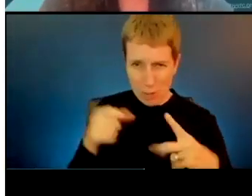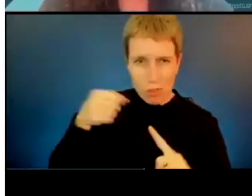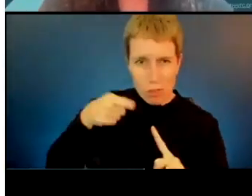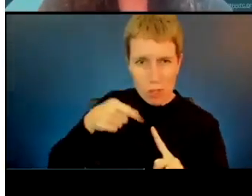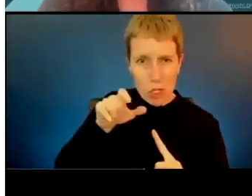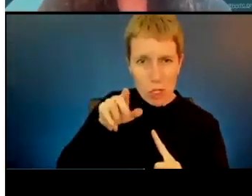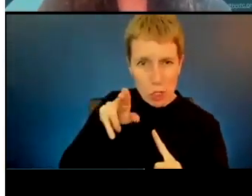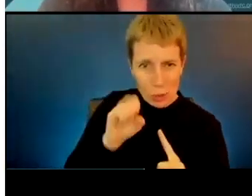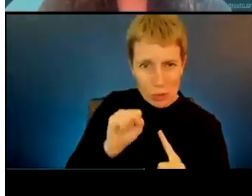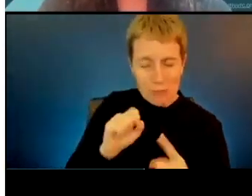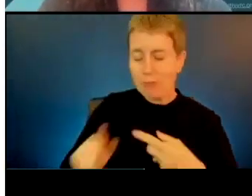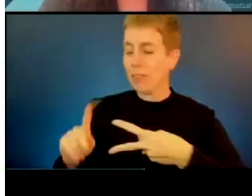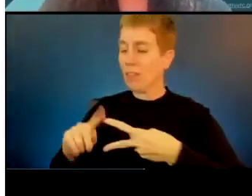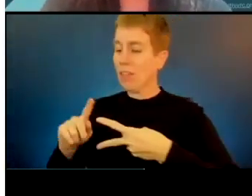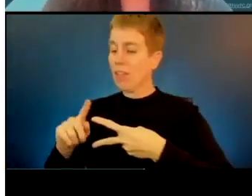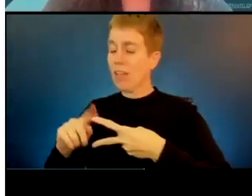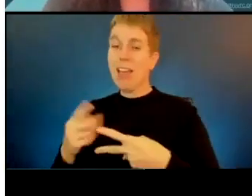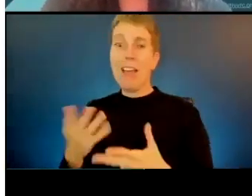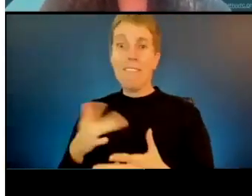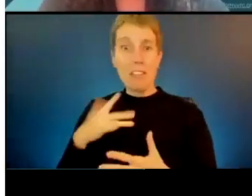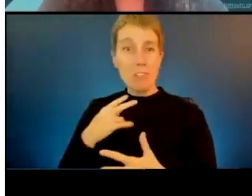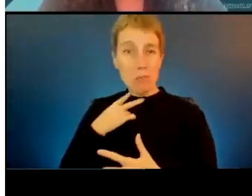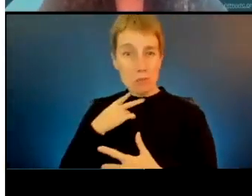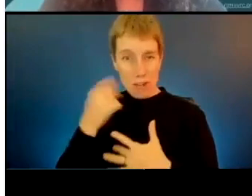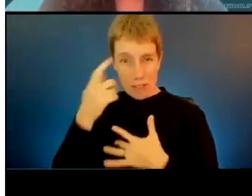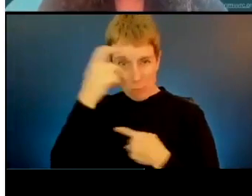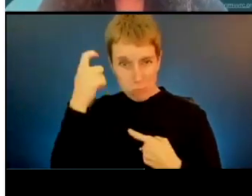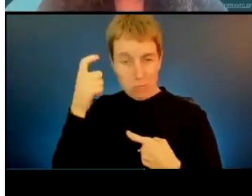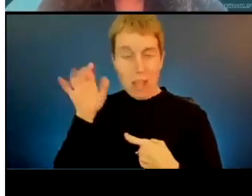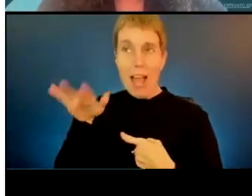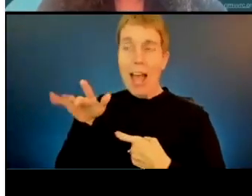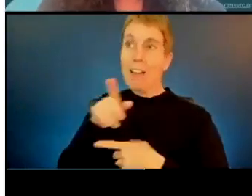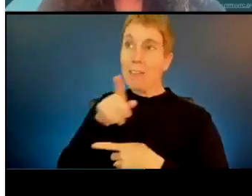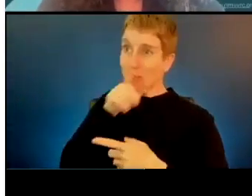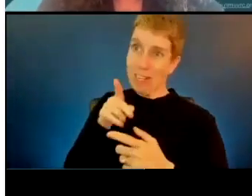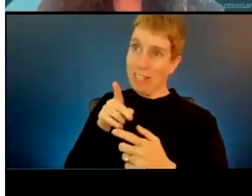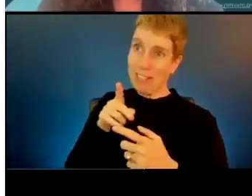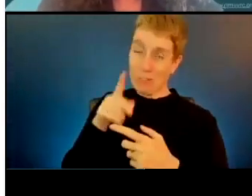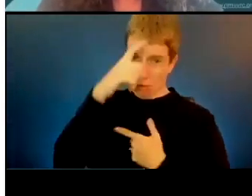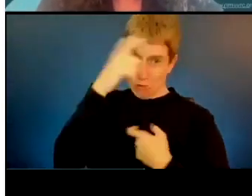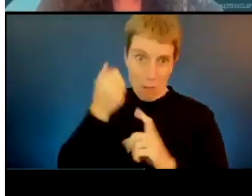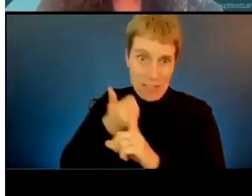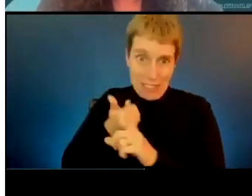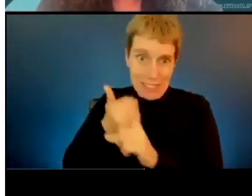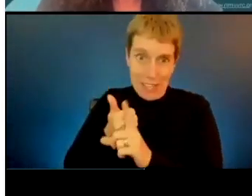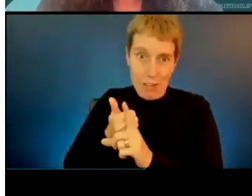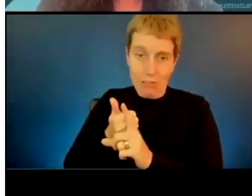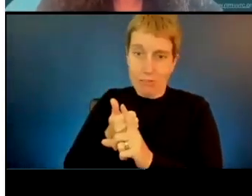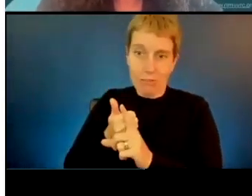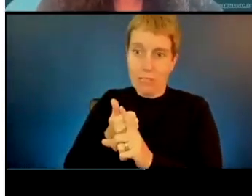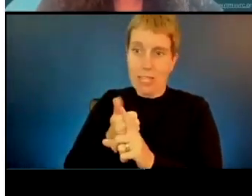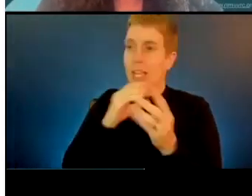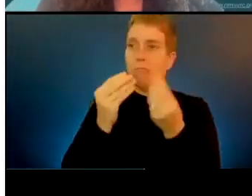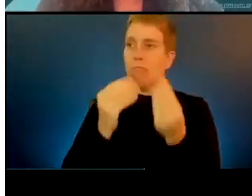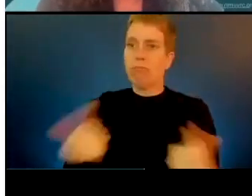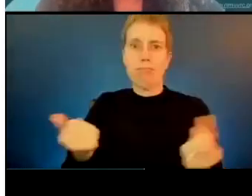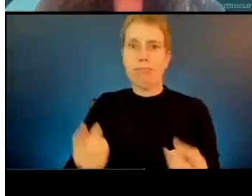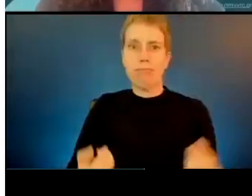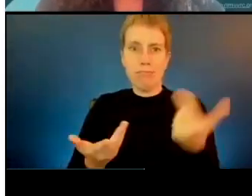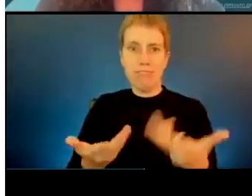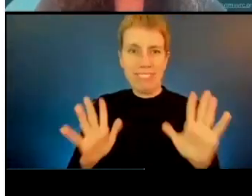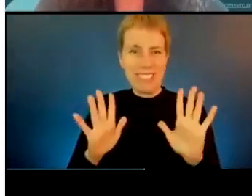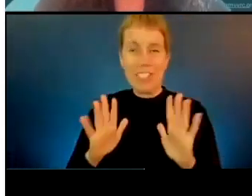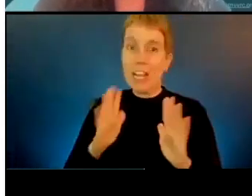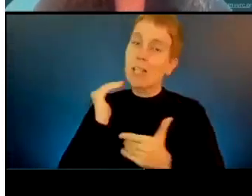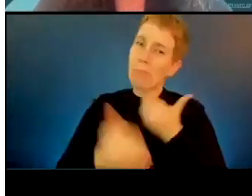is a process. And I think people just need to have some compassion for themselves and for each other through that process. And